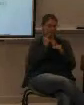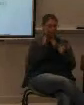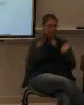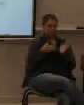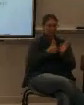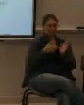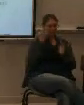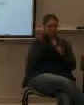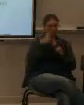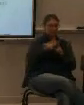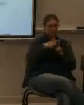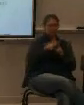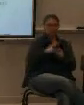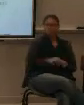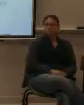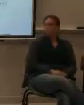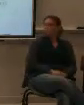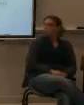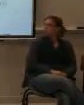temperatures.